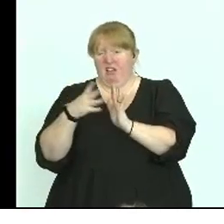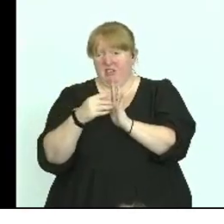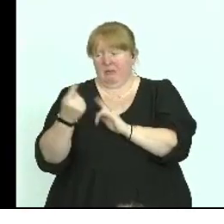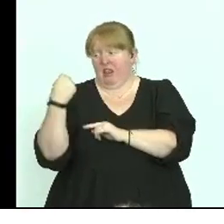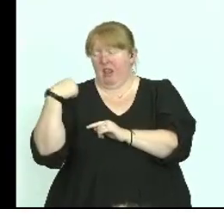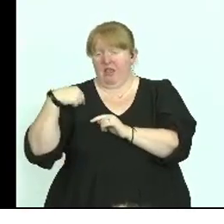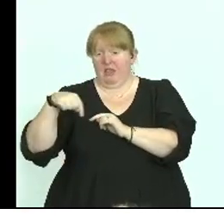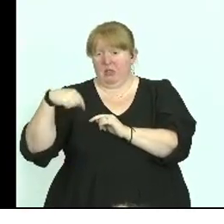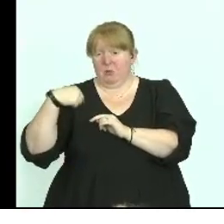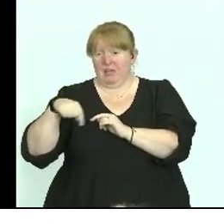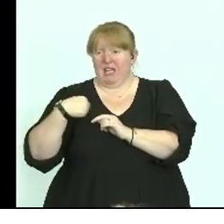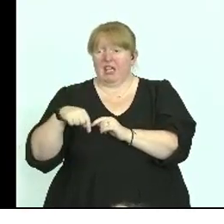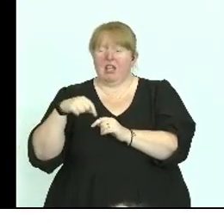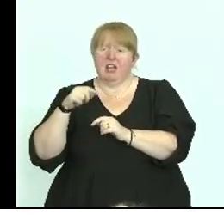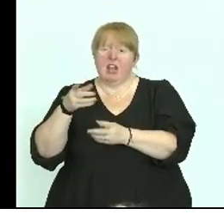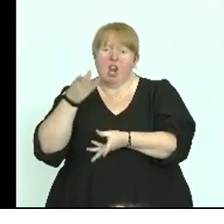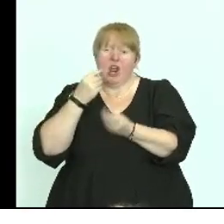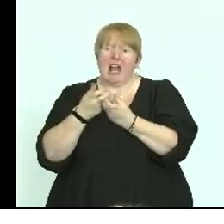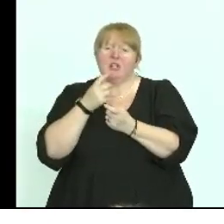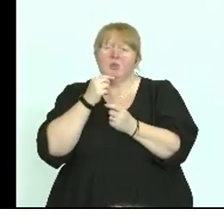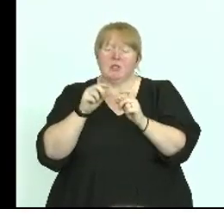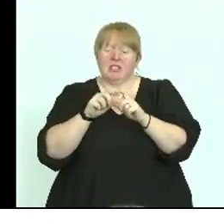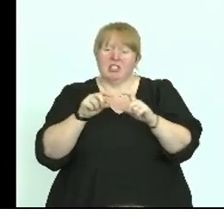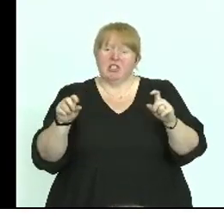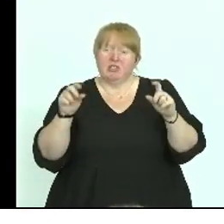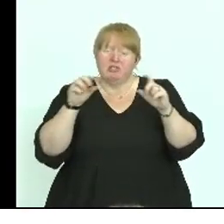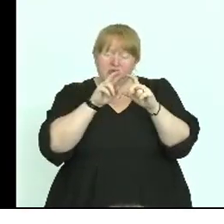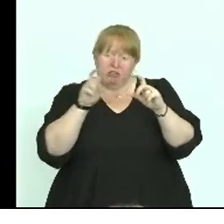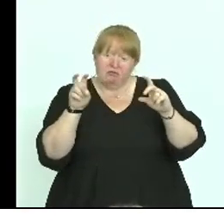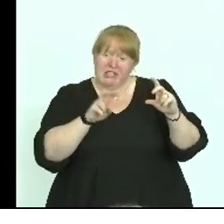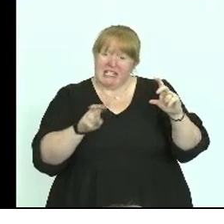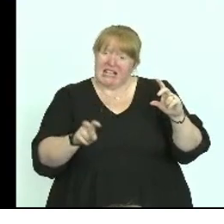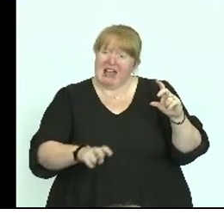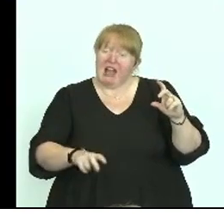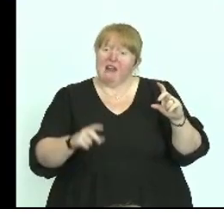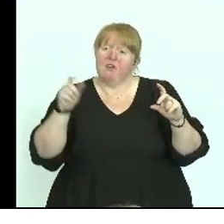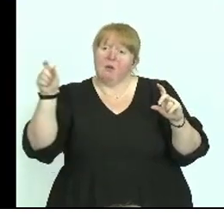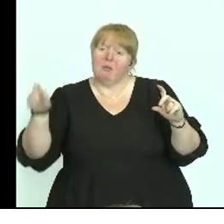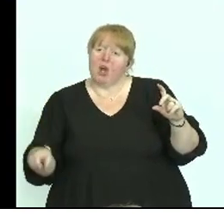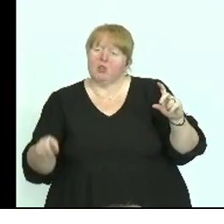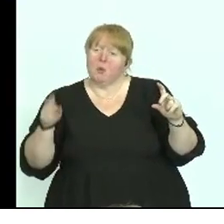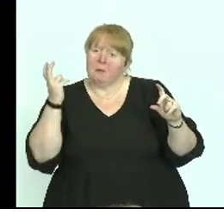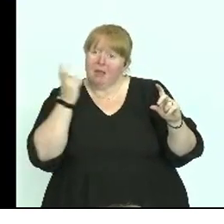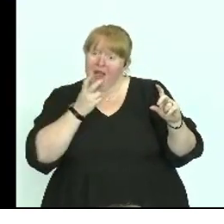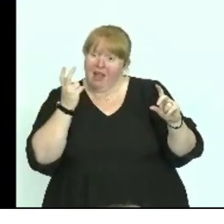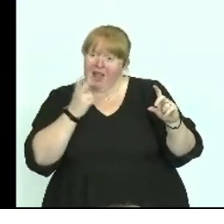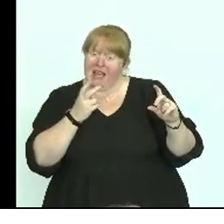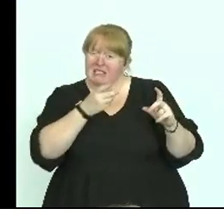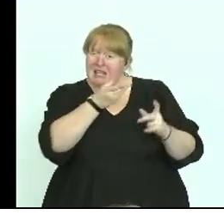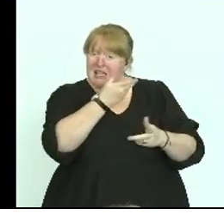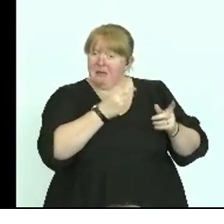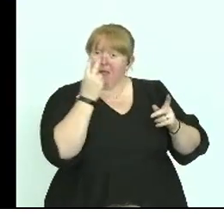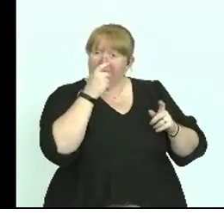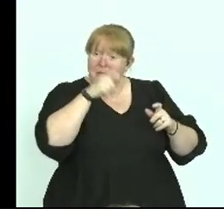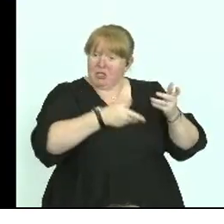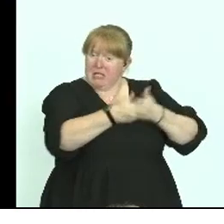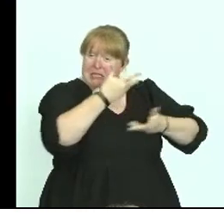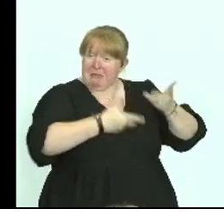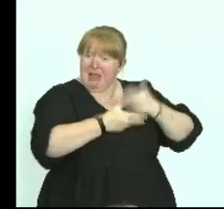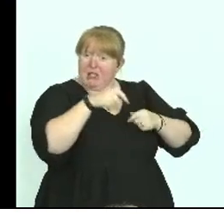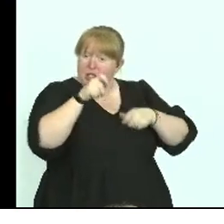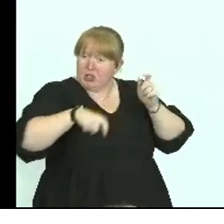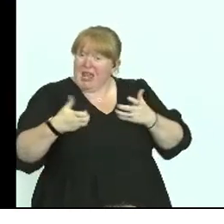students learned how to use a screen reader from someone who is blind. So I believe that